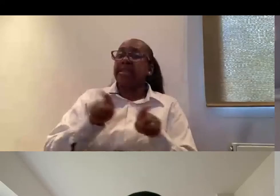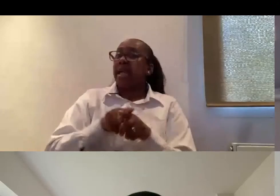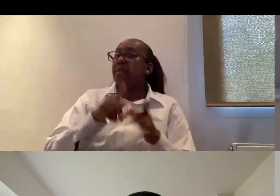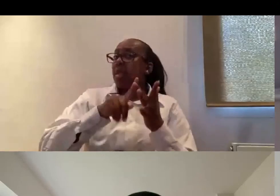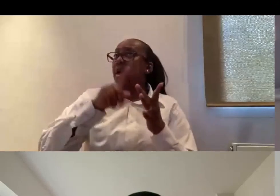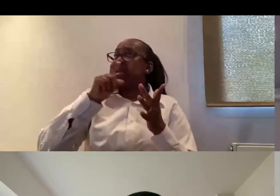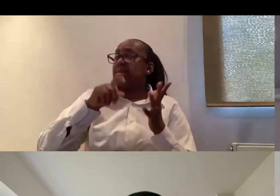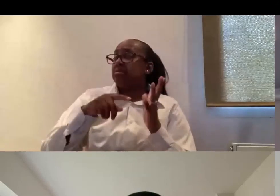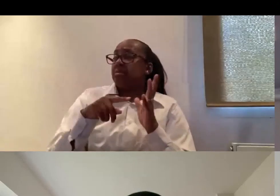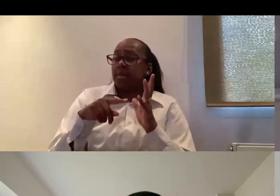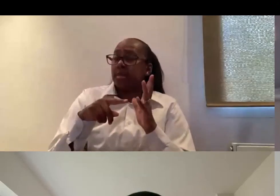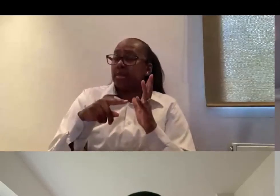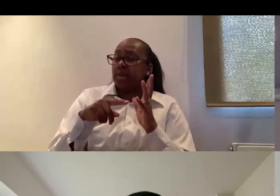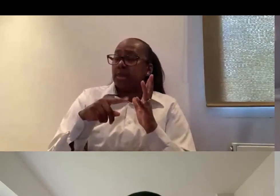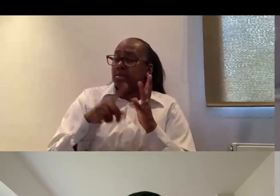incredibly harrowing